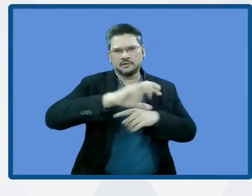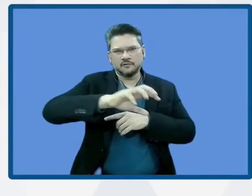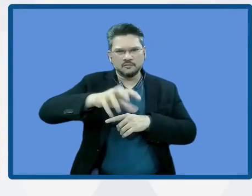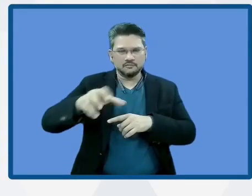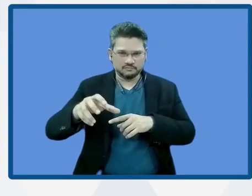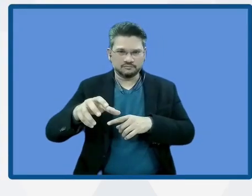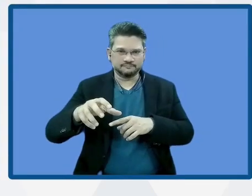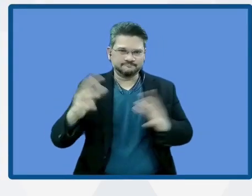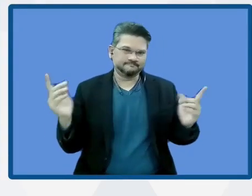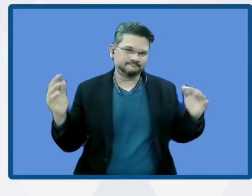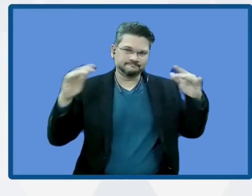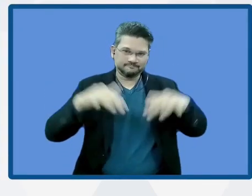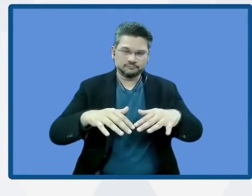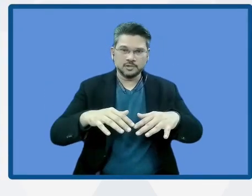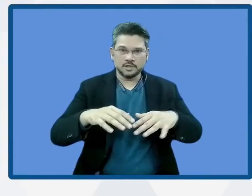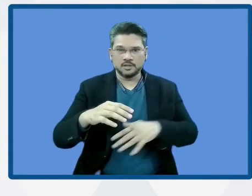in Egypt,